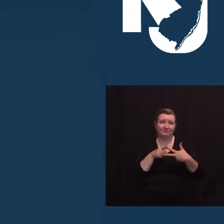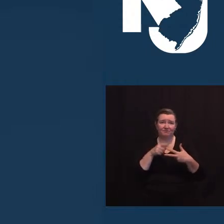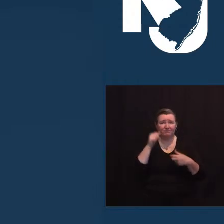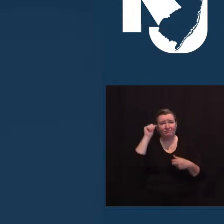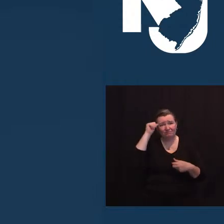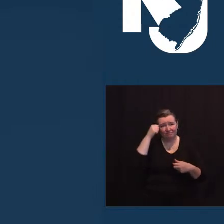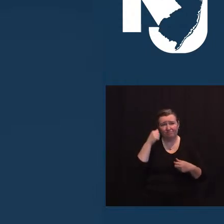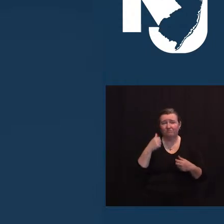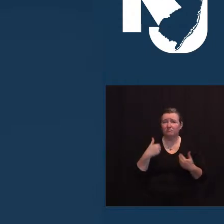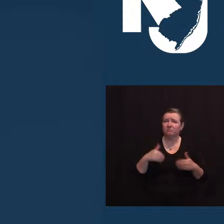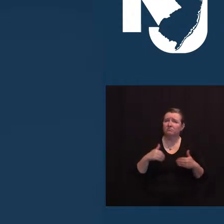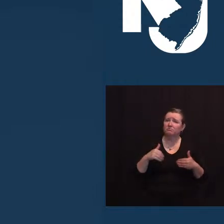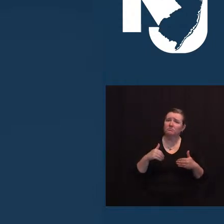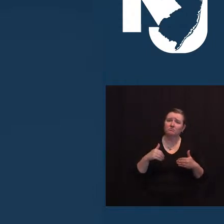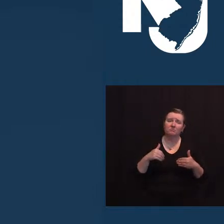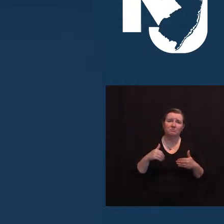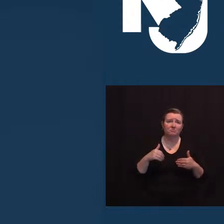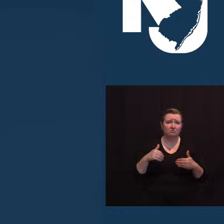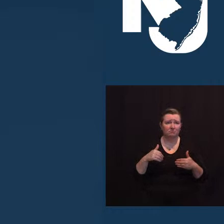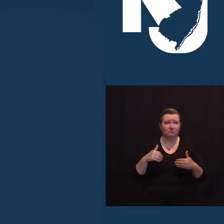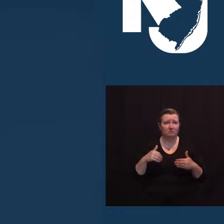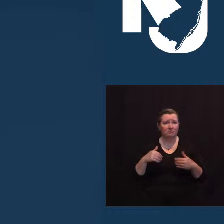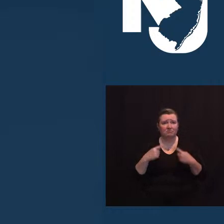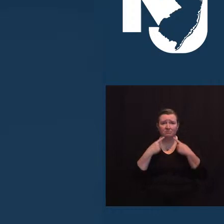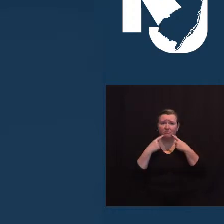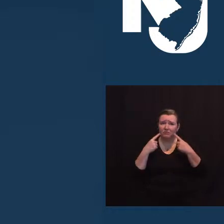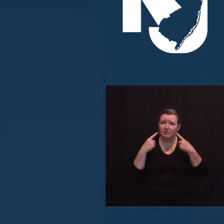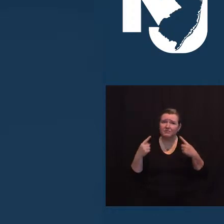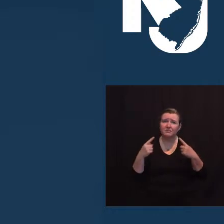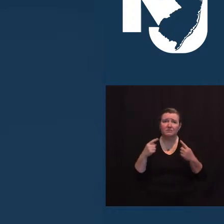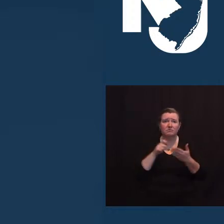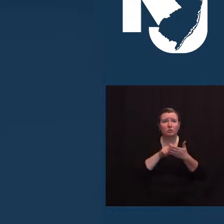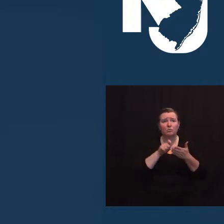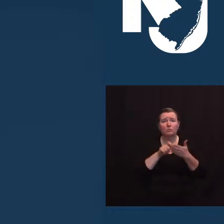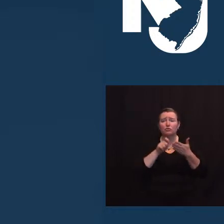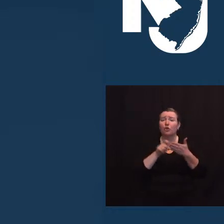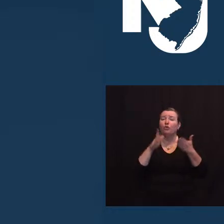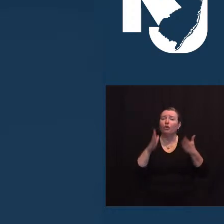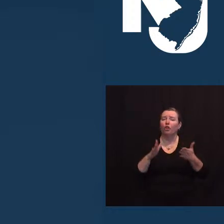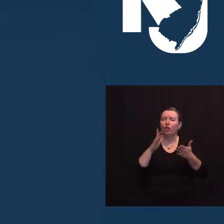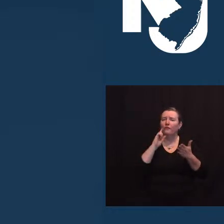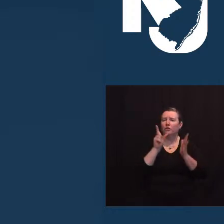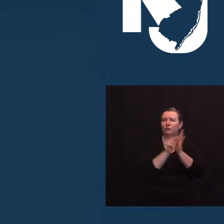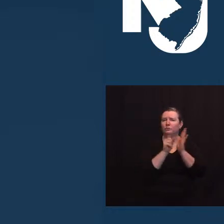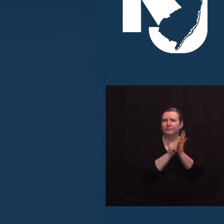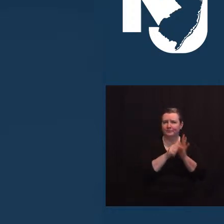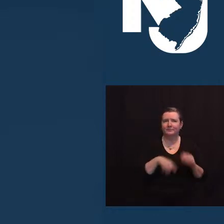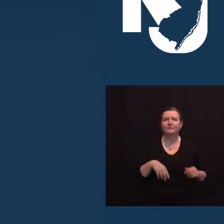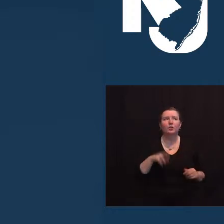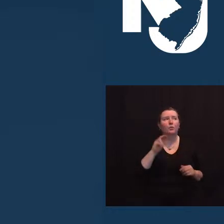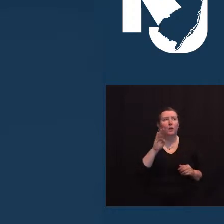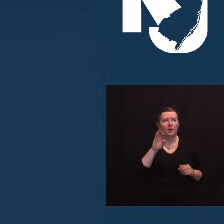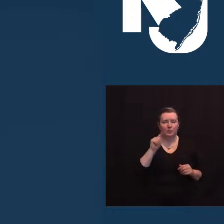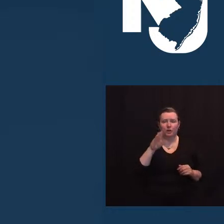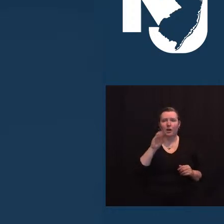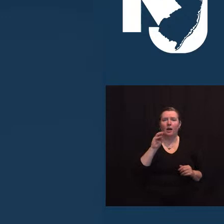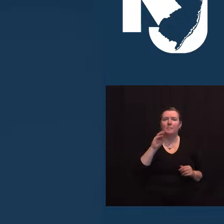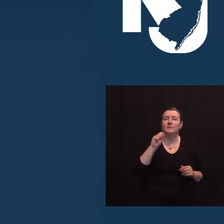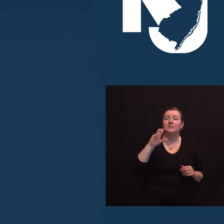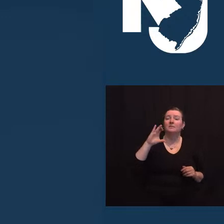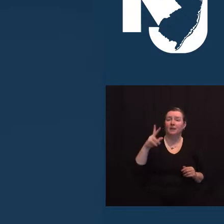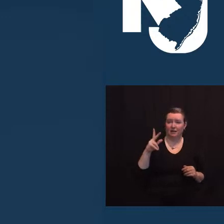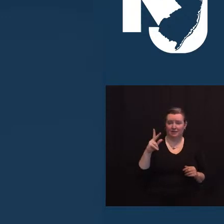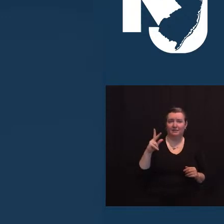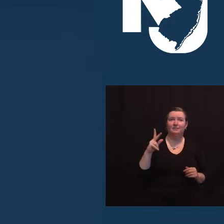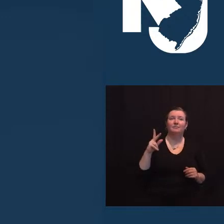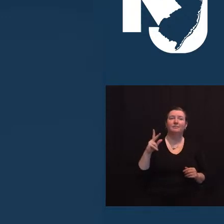giants, I will say to our members of the media, one of the giants of our journalism community, Robert Comstock. Bob was 93 years